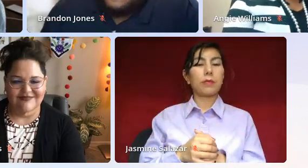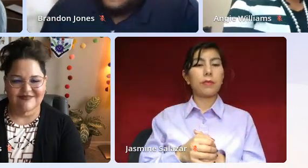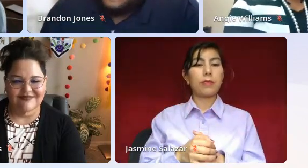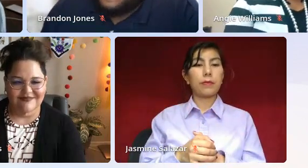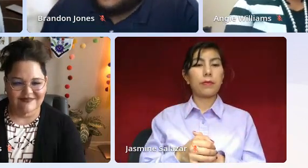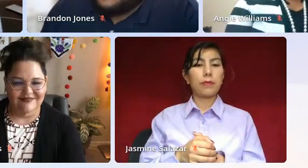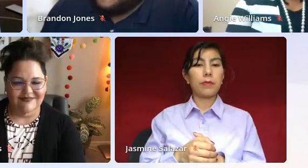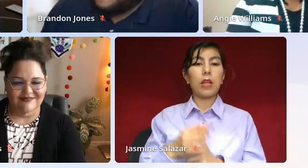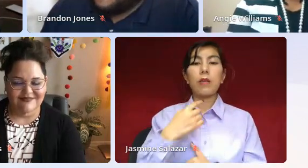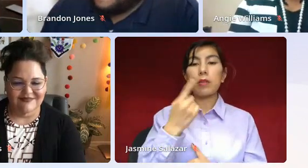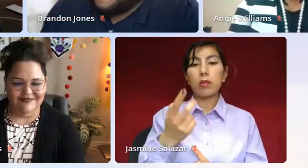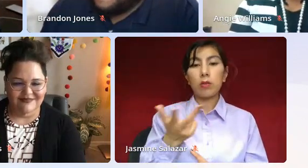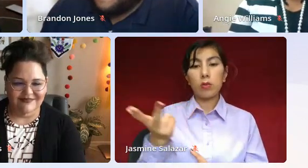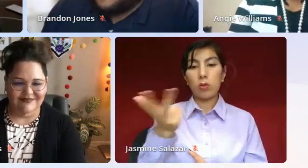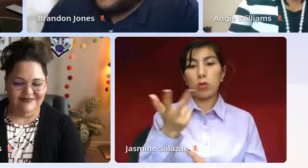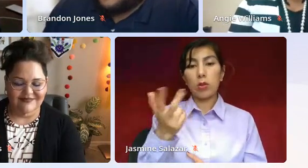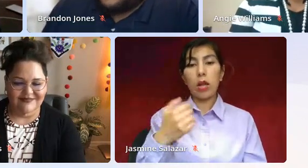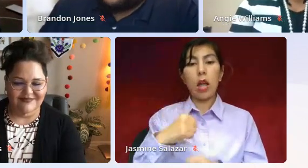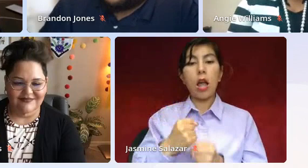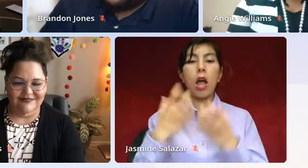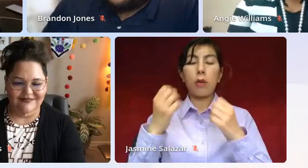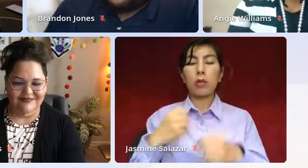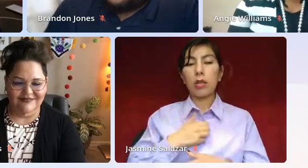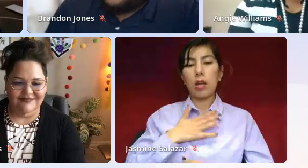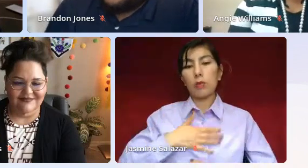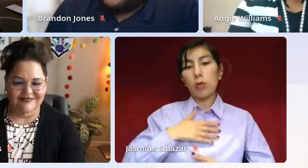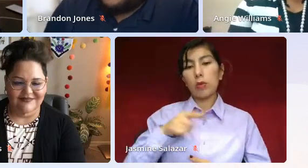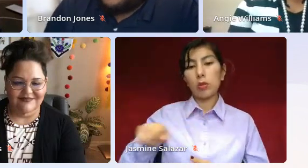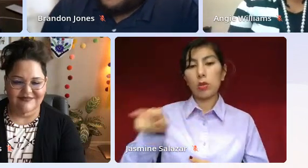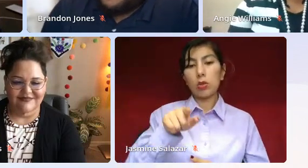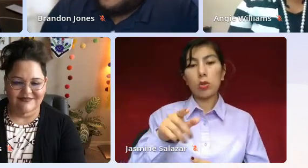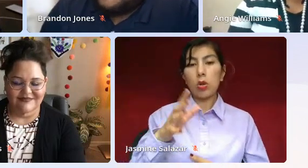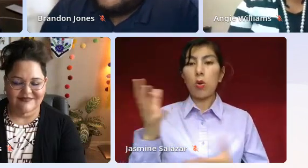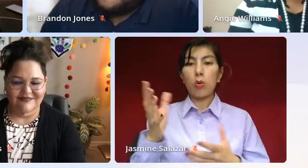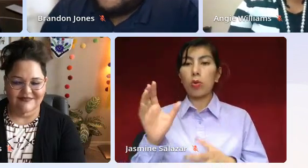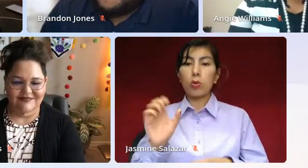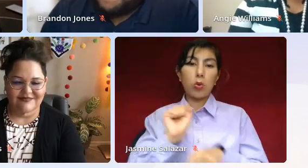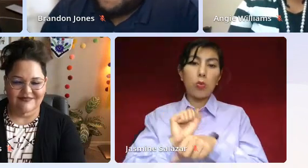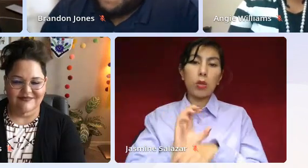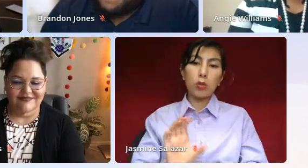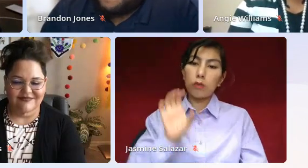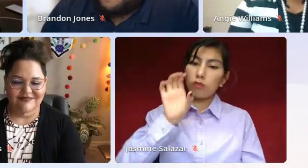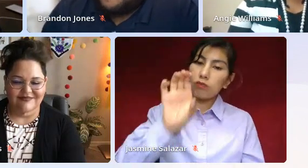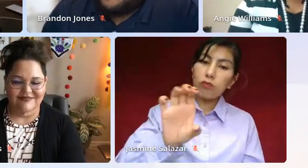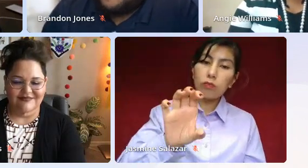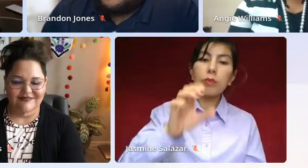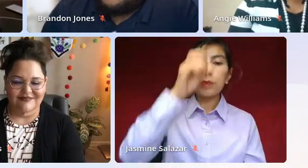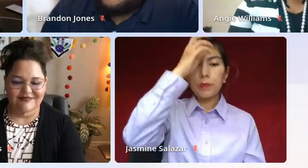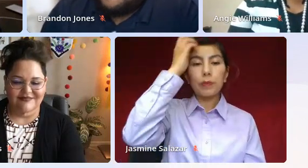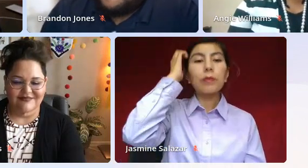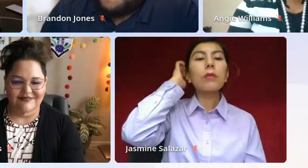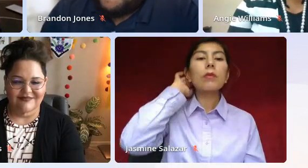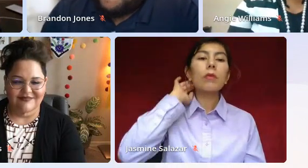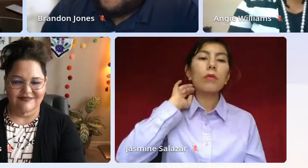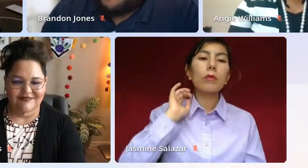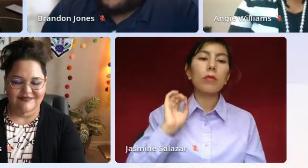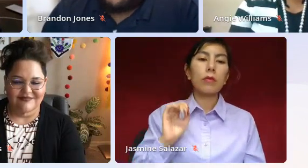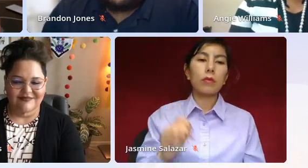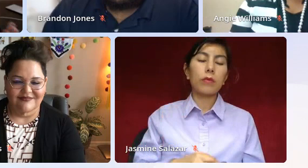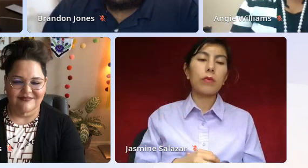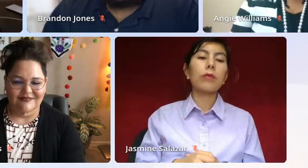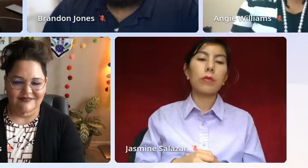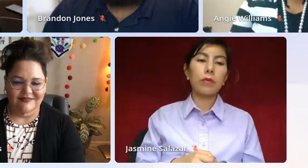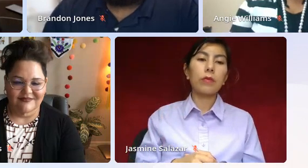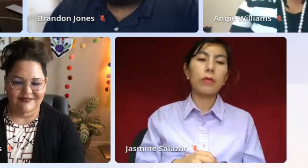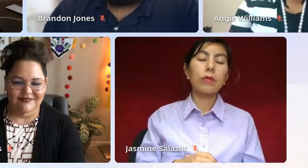three of you, one, how much I appreciate all of what you've put into this. I know that sort of carving time out, much